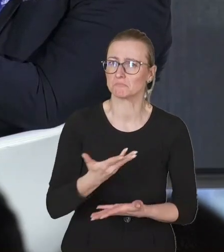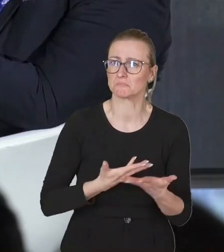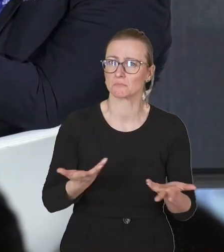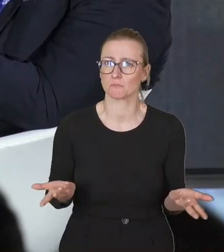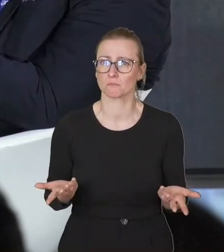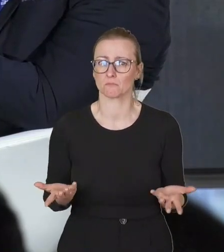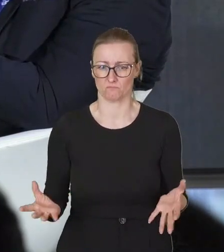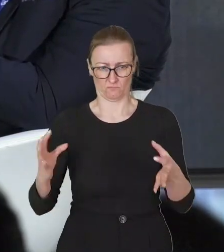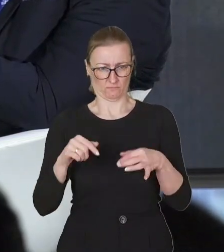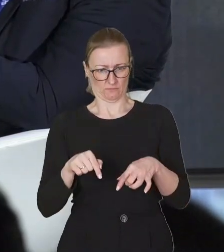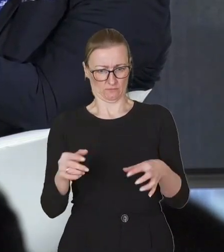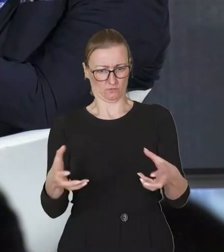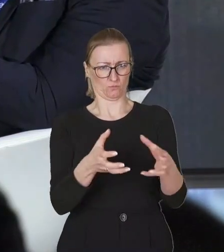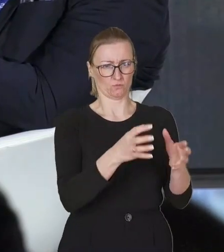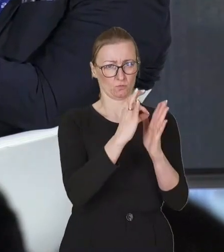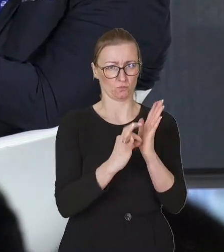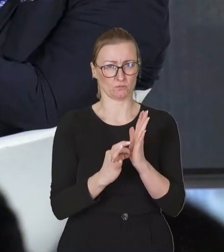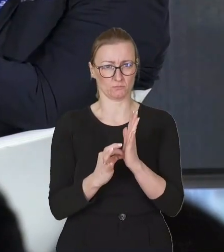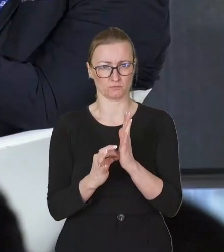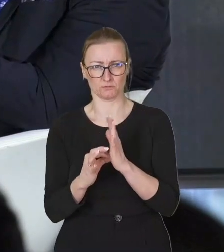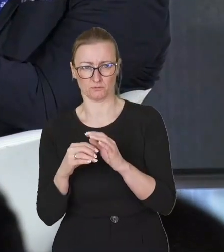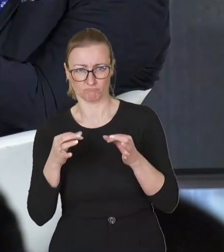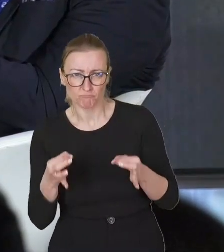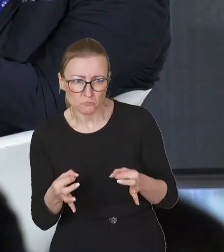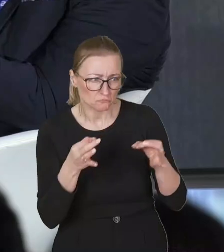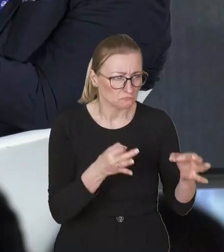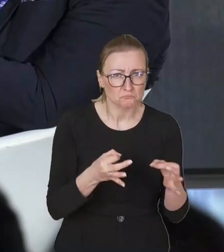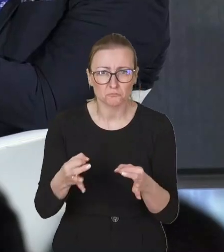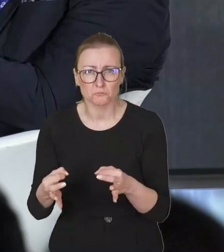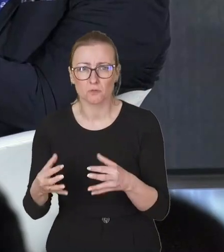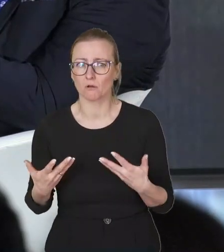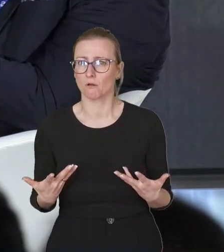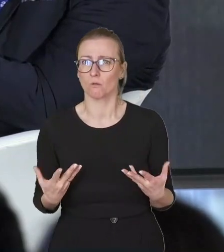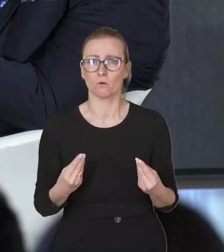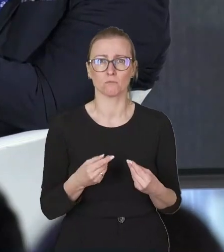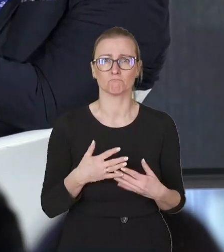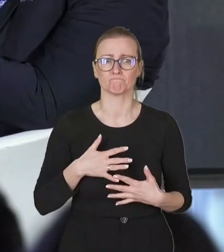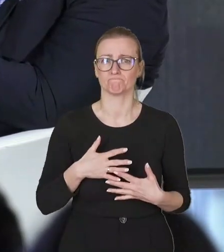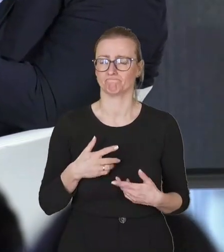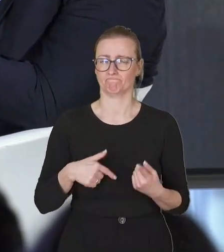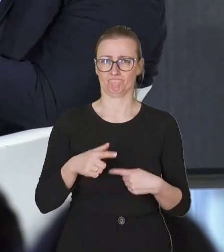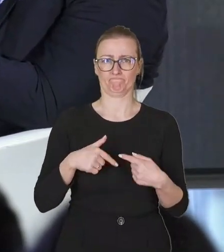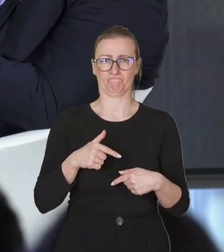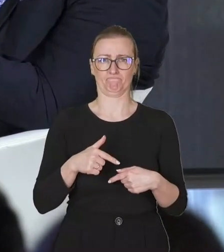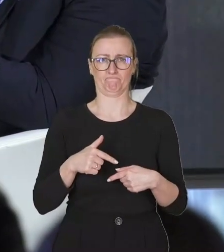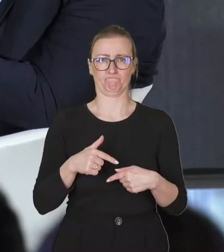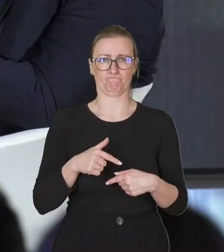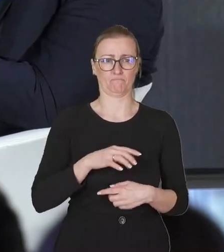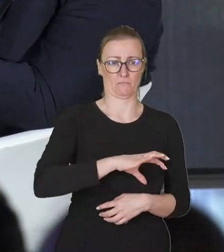region could be good place for coordination of different policies and